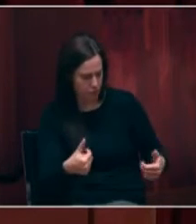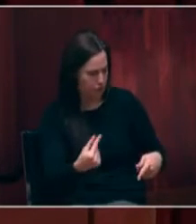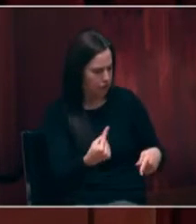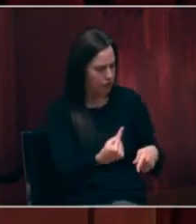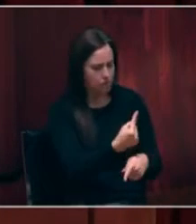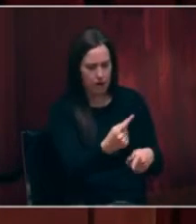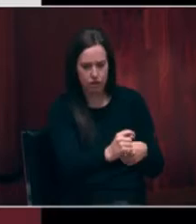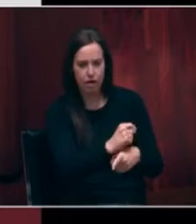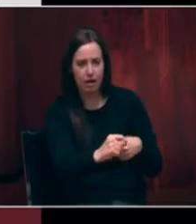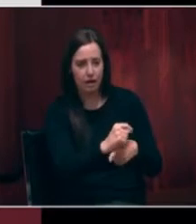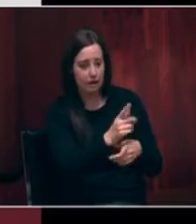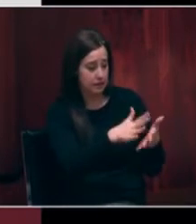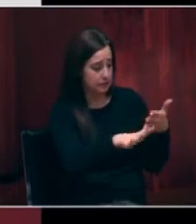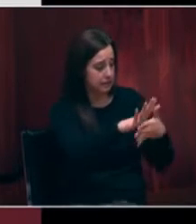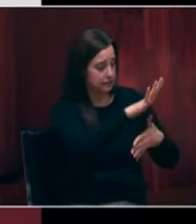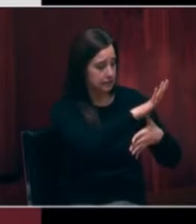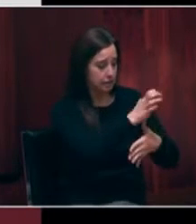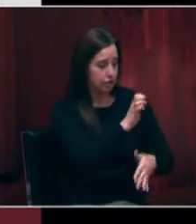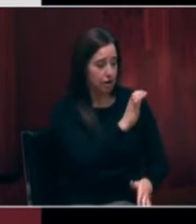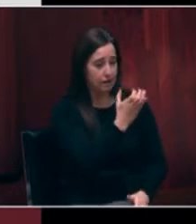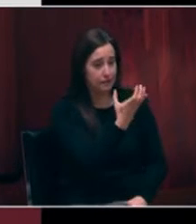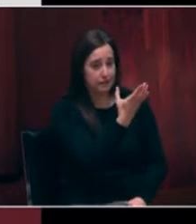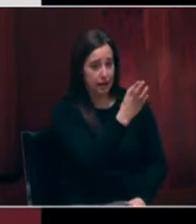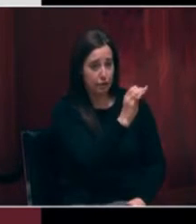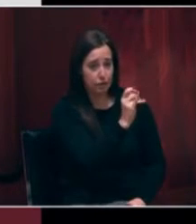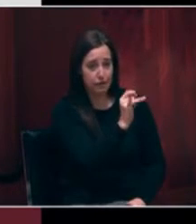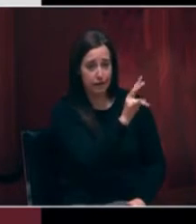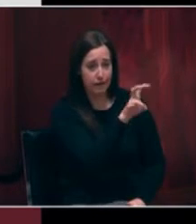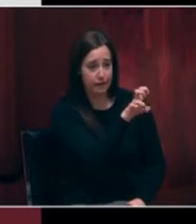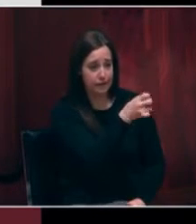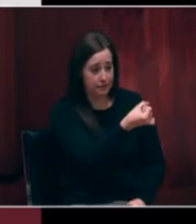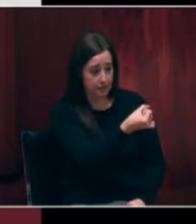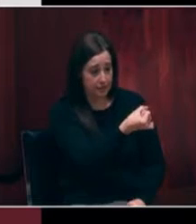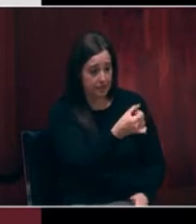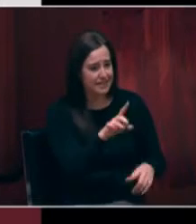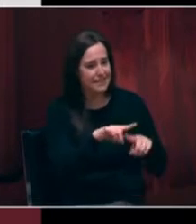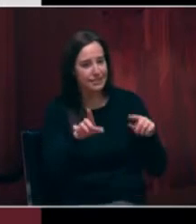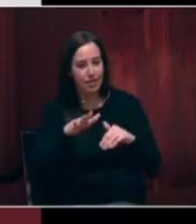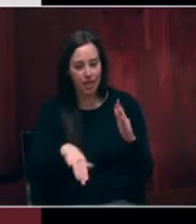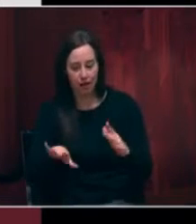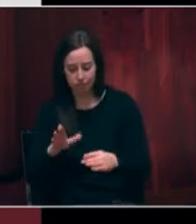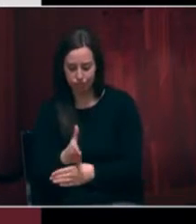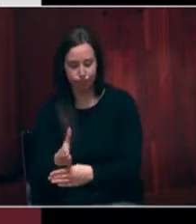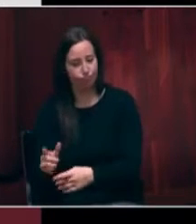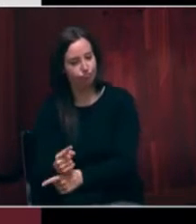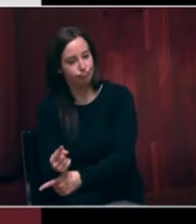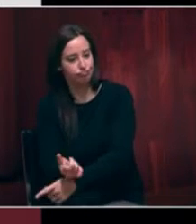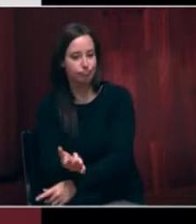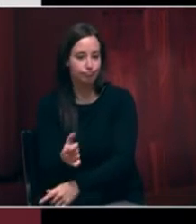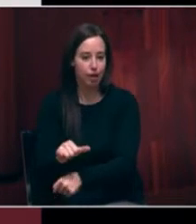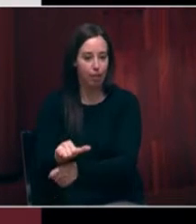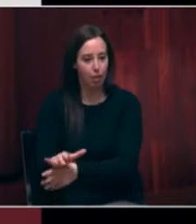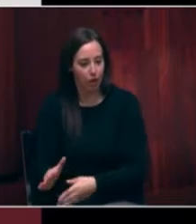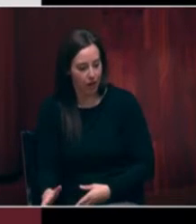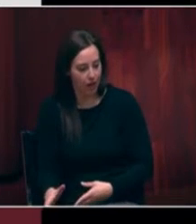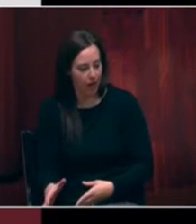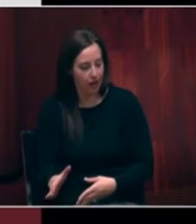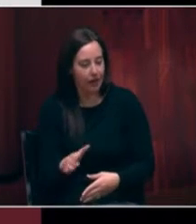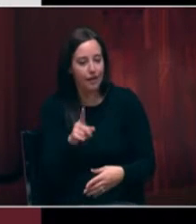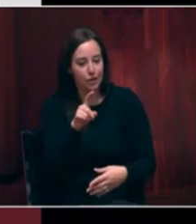your senior executives need is different than what the average employee might need. The more you can build training that speaks to the role that